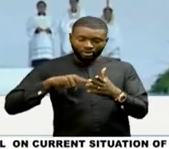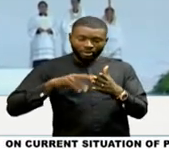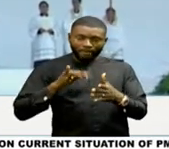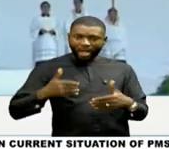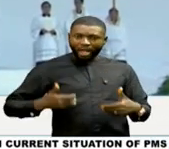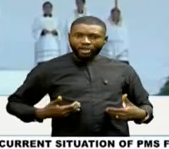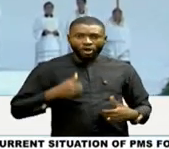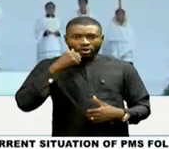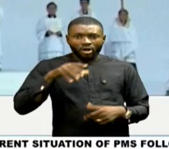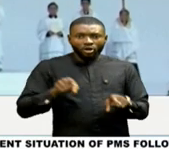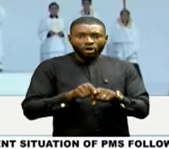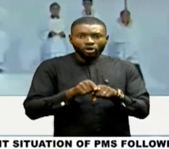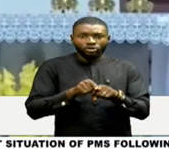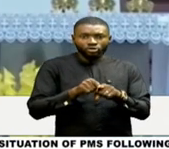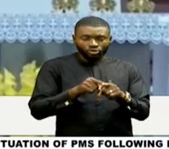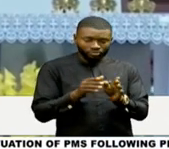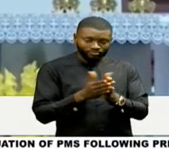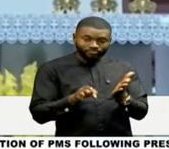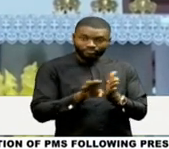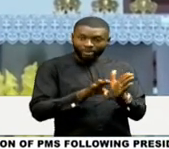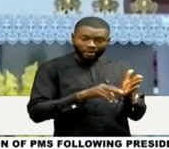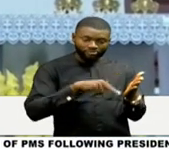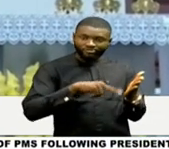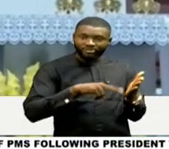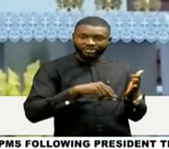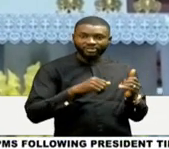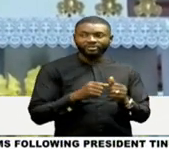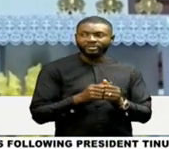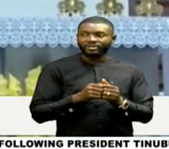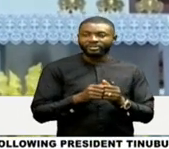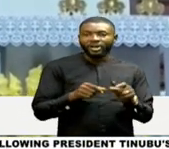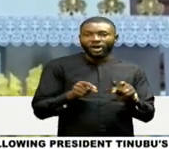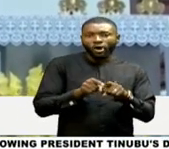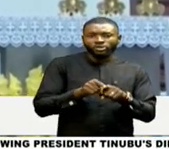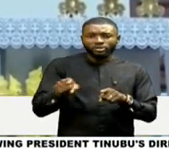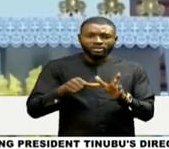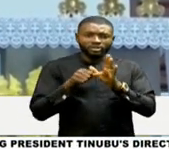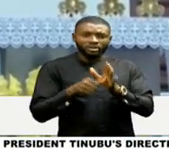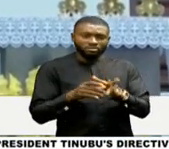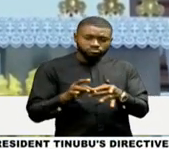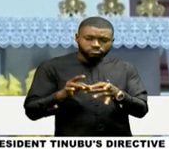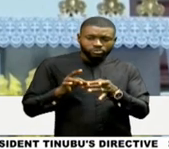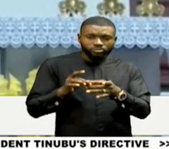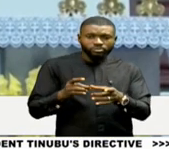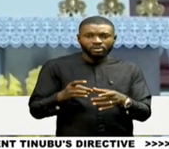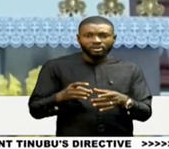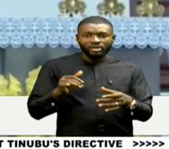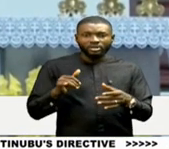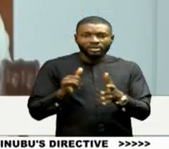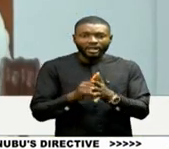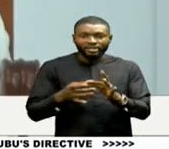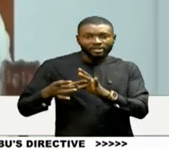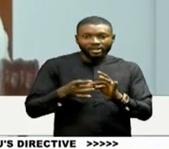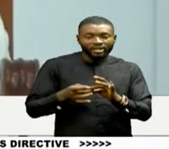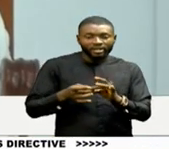passage from the Bible. Francis also visited a tunnel of friendship that links the mosque to Jakarta's cathedral across